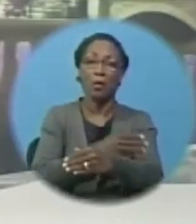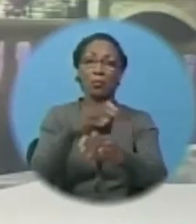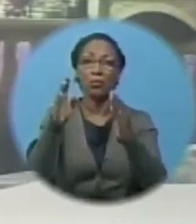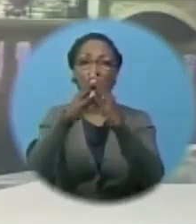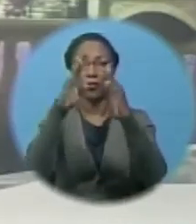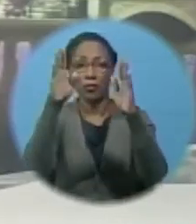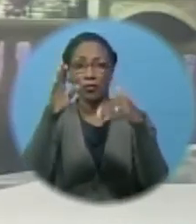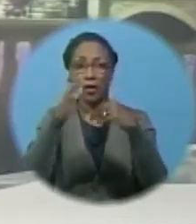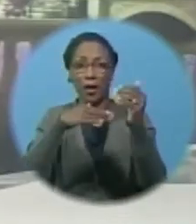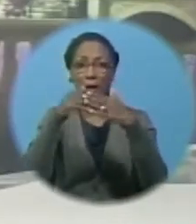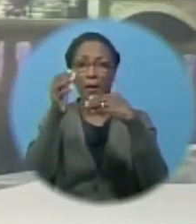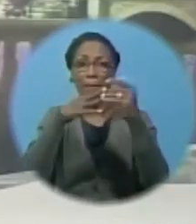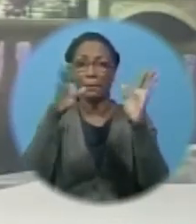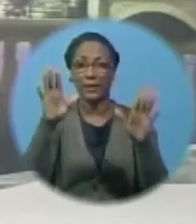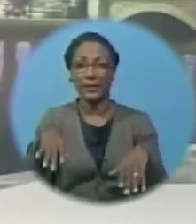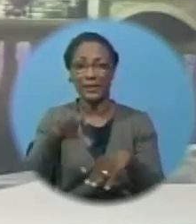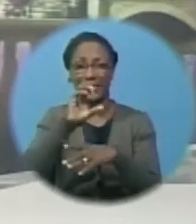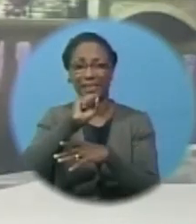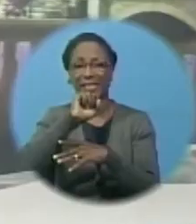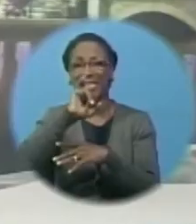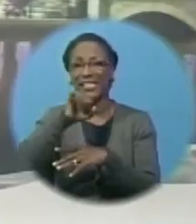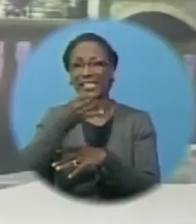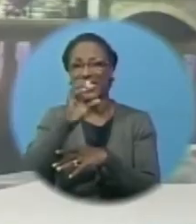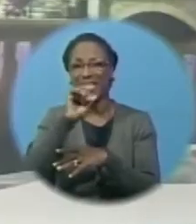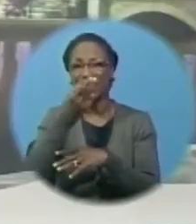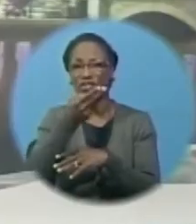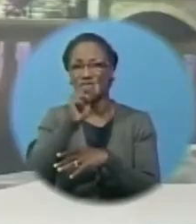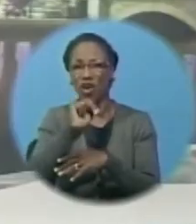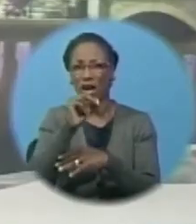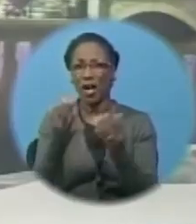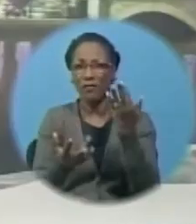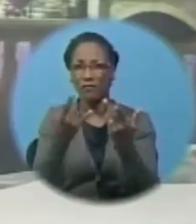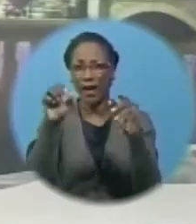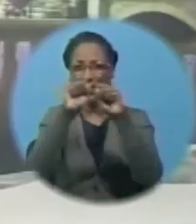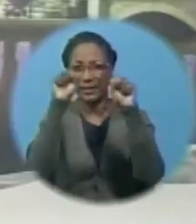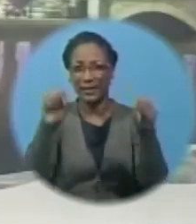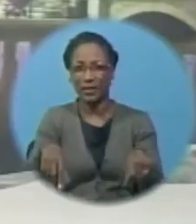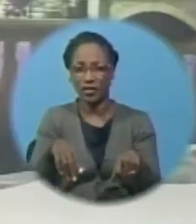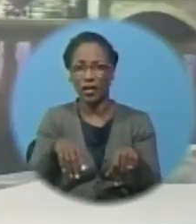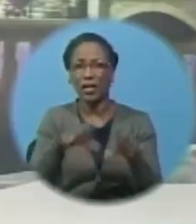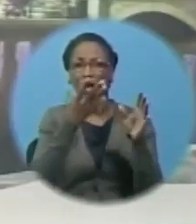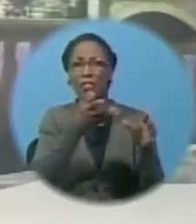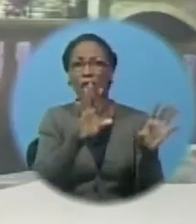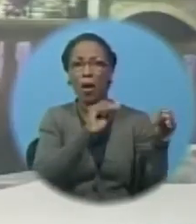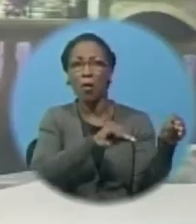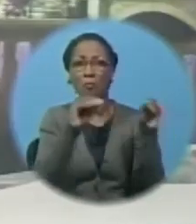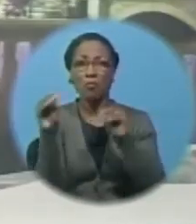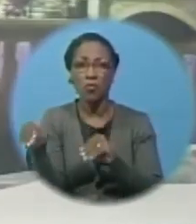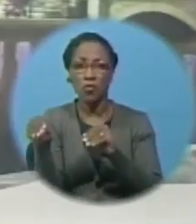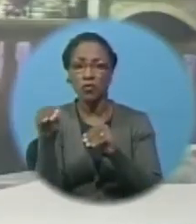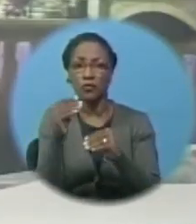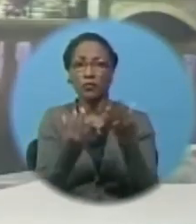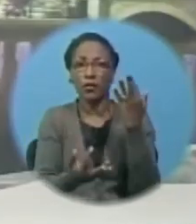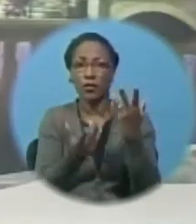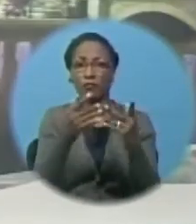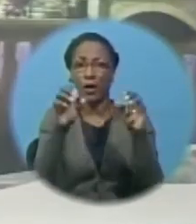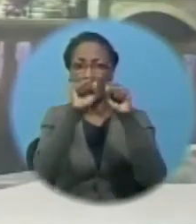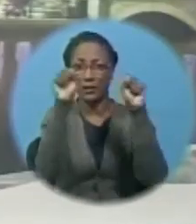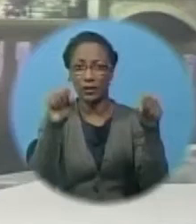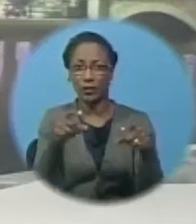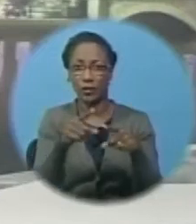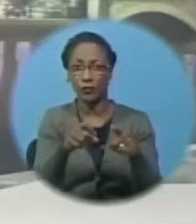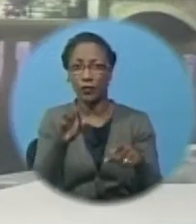done at St. John Fire Station and plans to shift operations from Weston to a new location in St. Peter. In relation